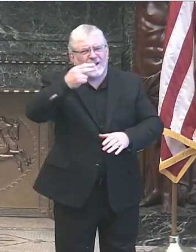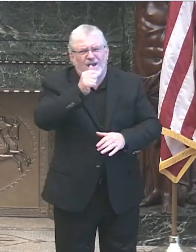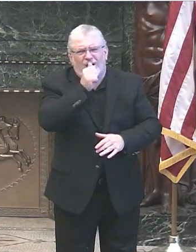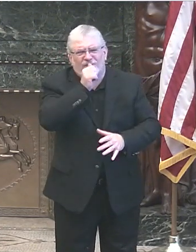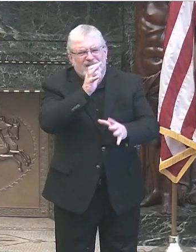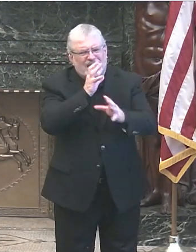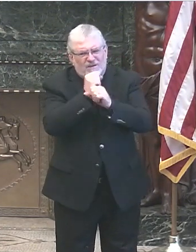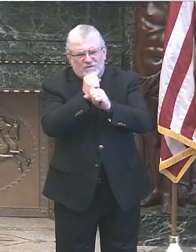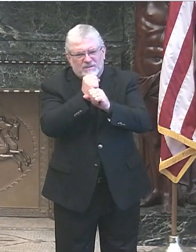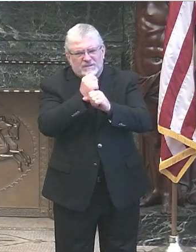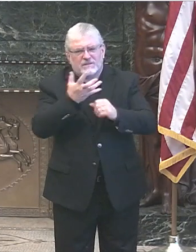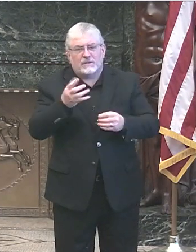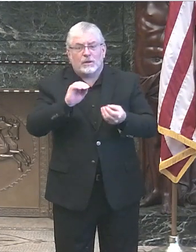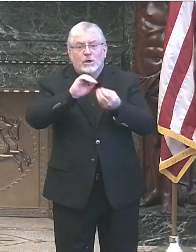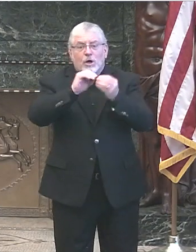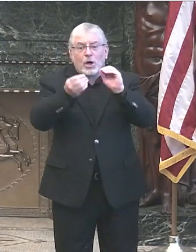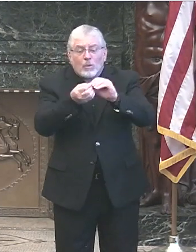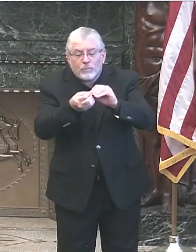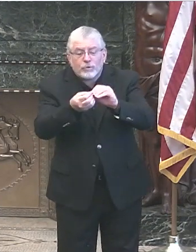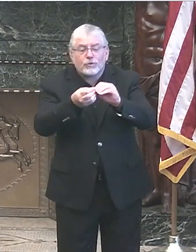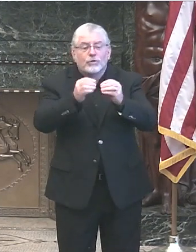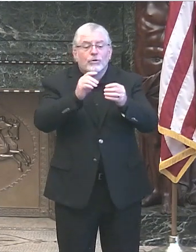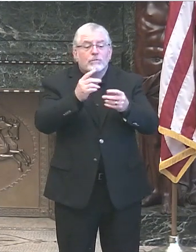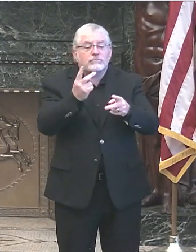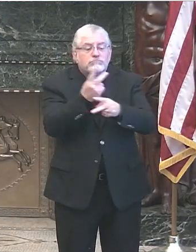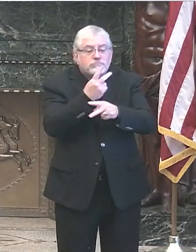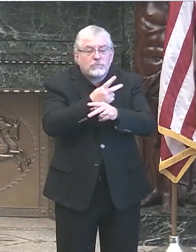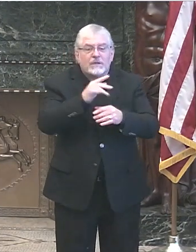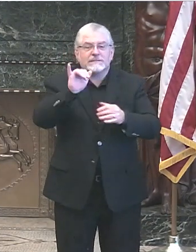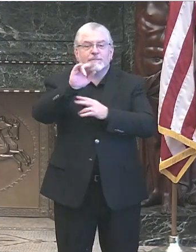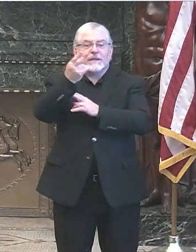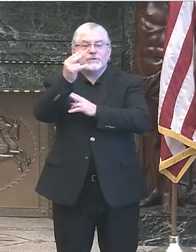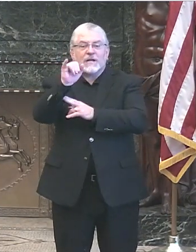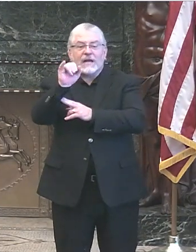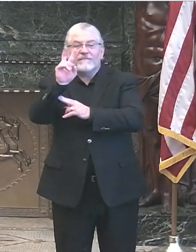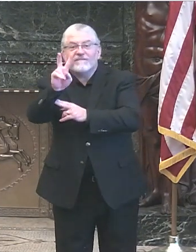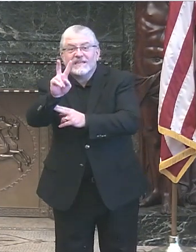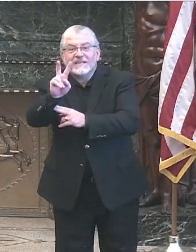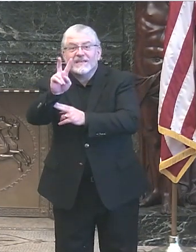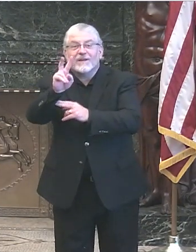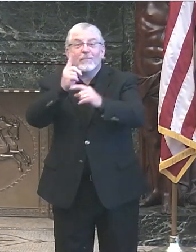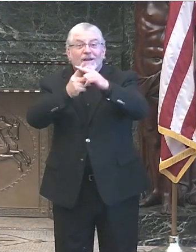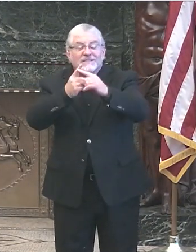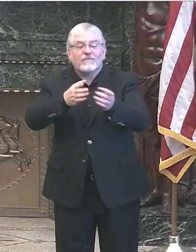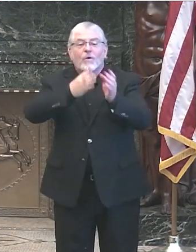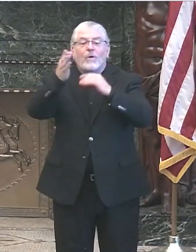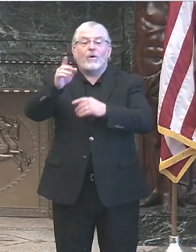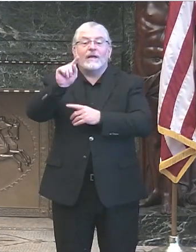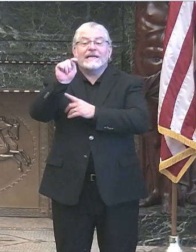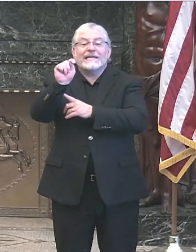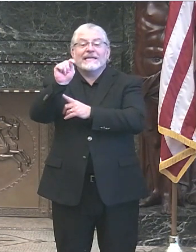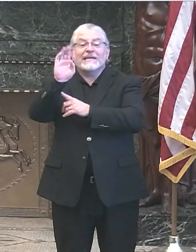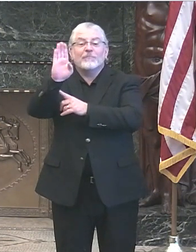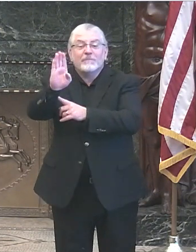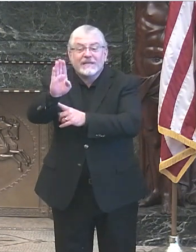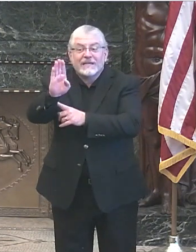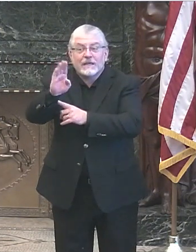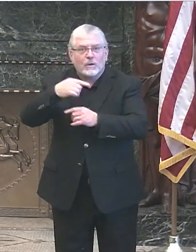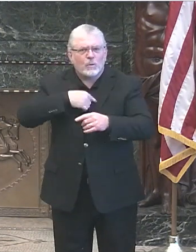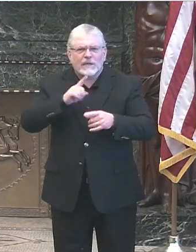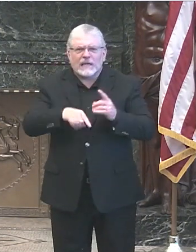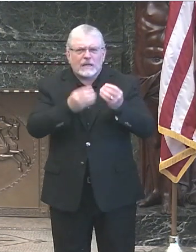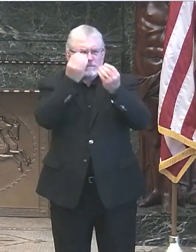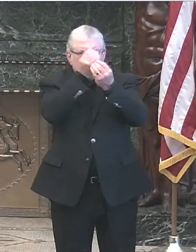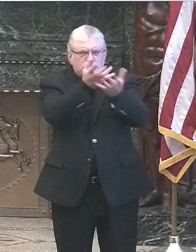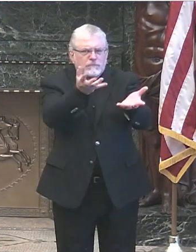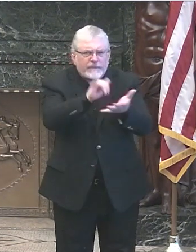tuberculosis, and certainly COVID-19. If we start to share that information with doctors, will no longer want to report